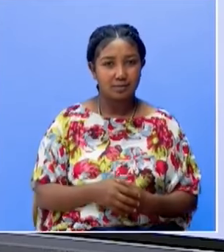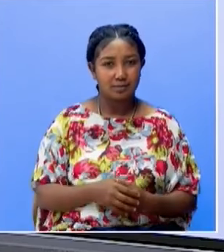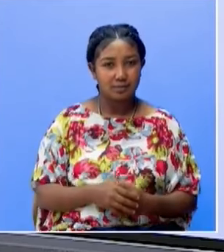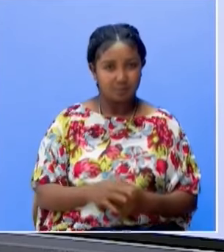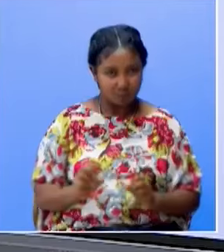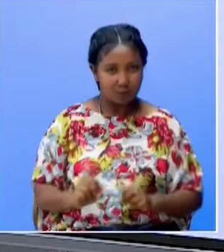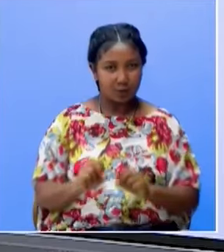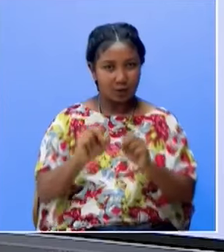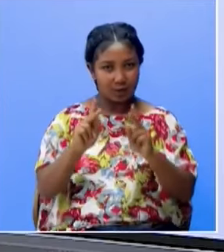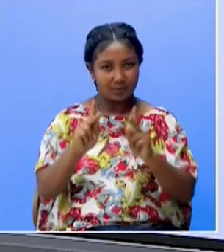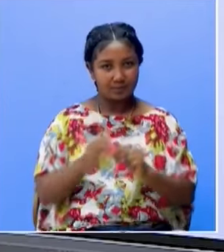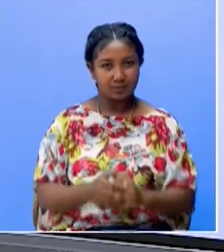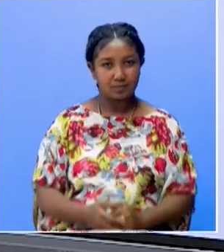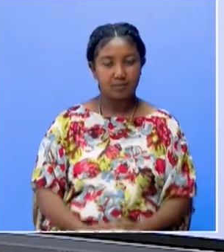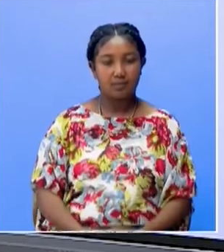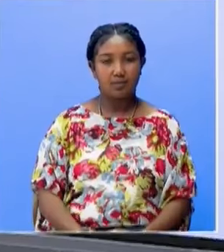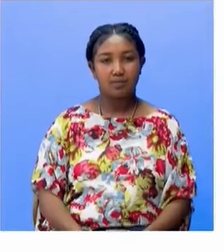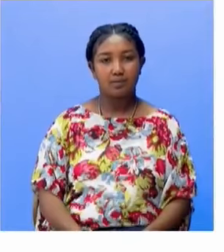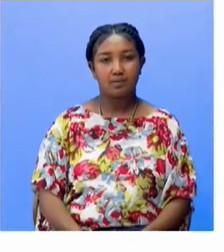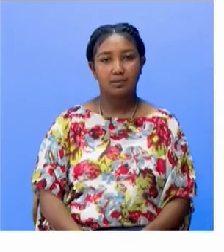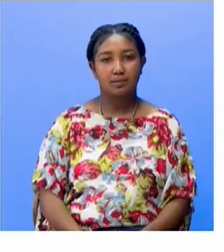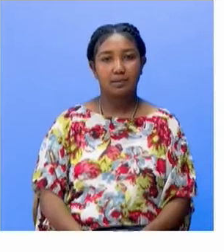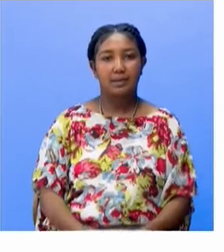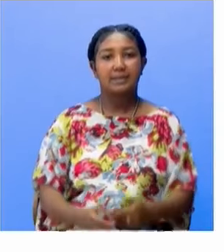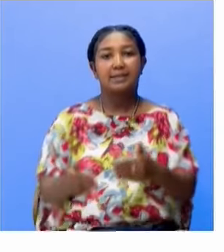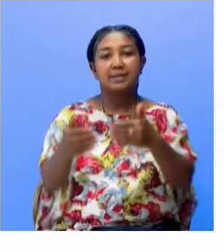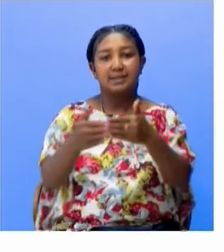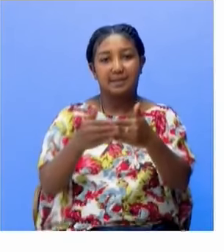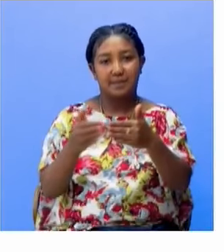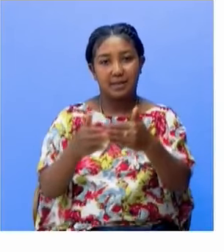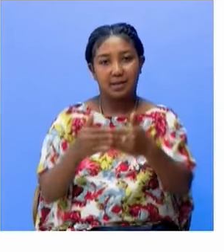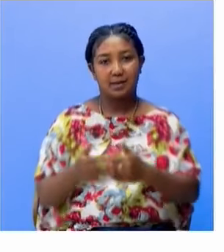Okay? Get here. The simple